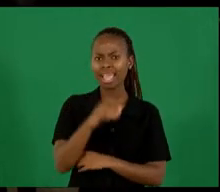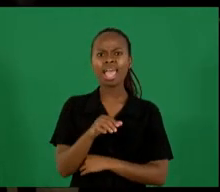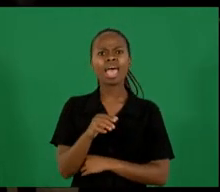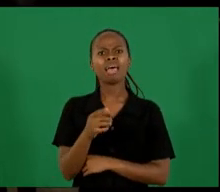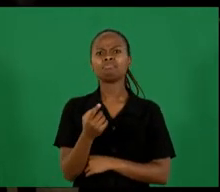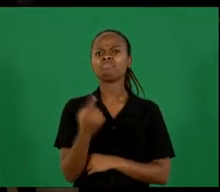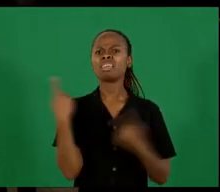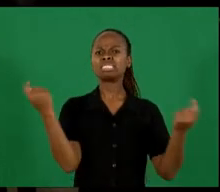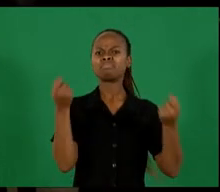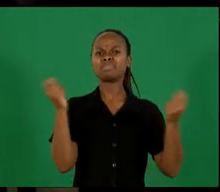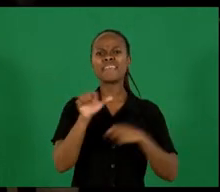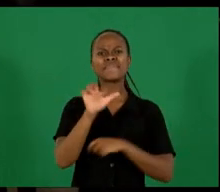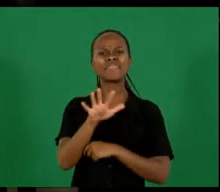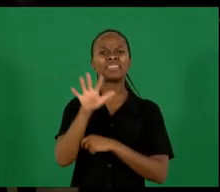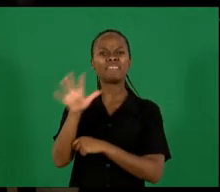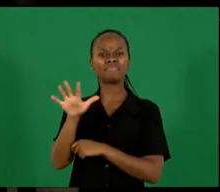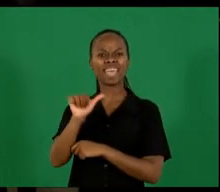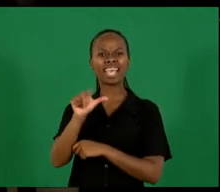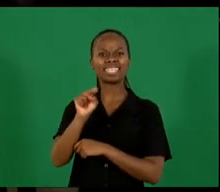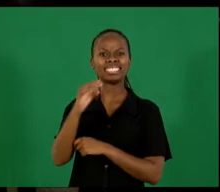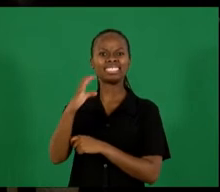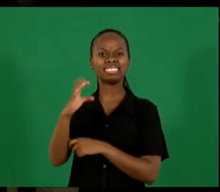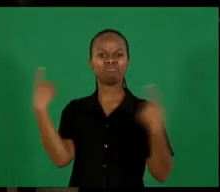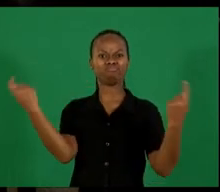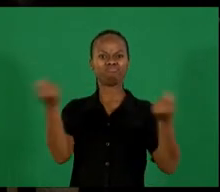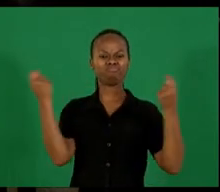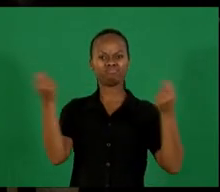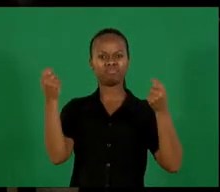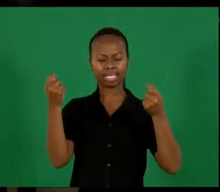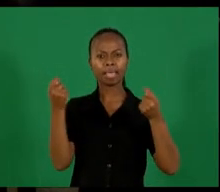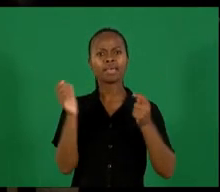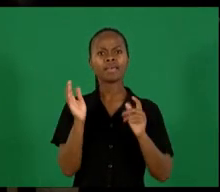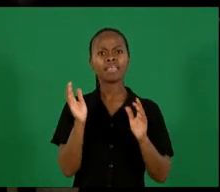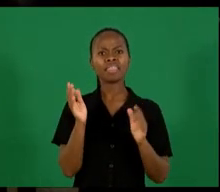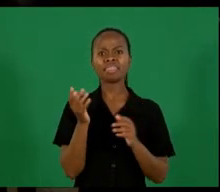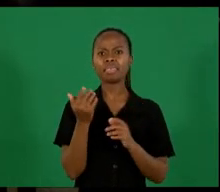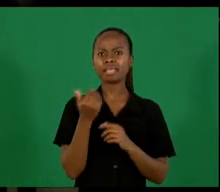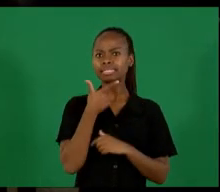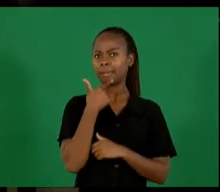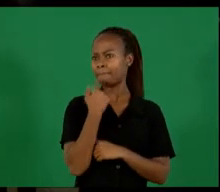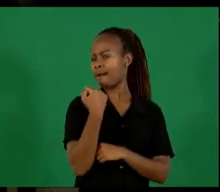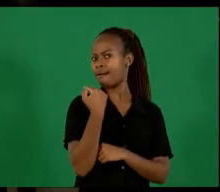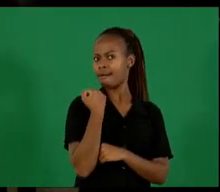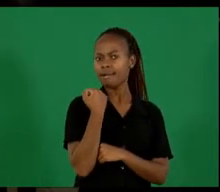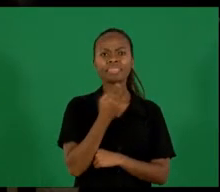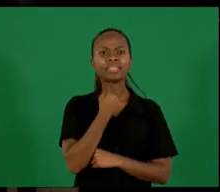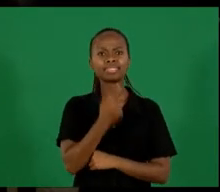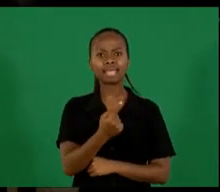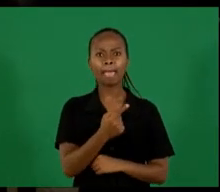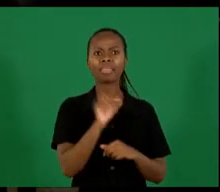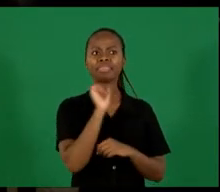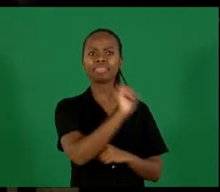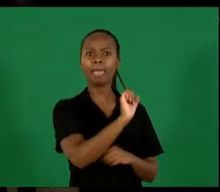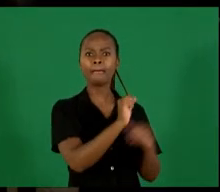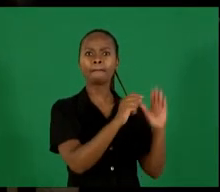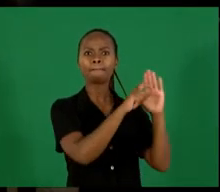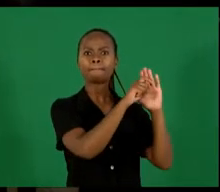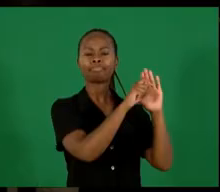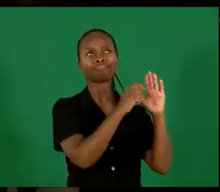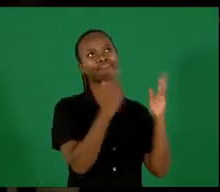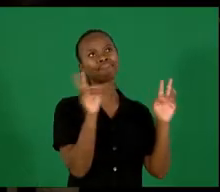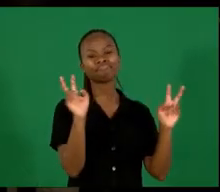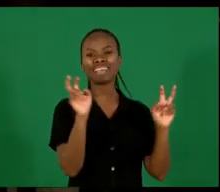conference, the issue of nationalizing and the Reserve Bank together with the changing of its mandate featured prominently.